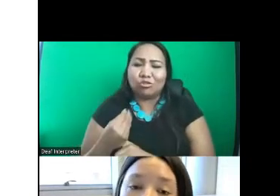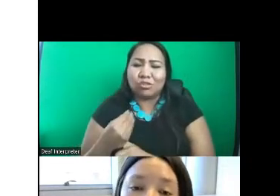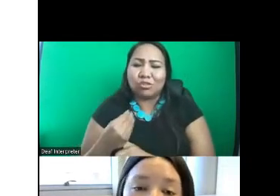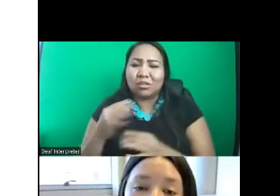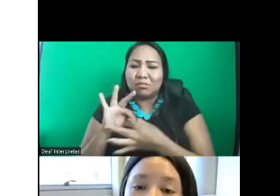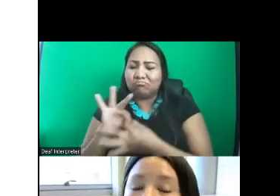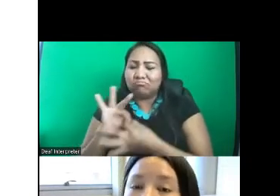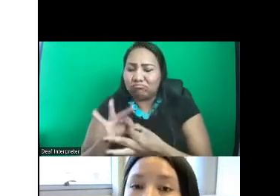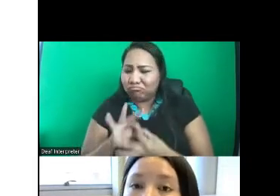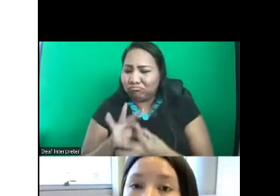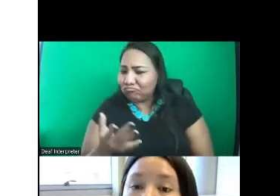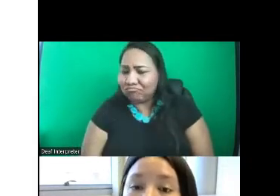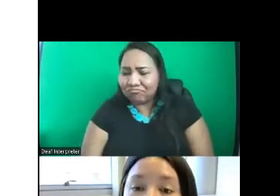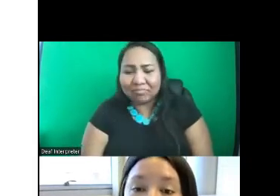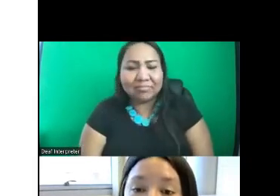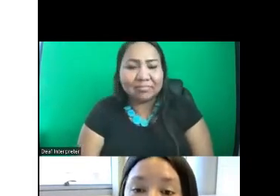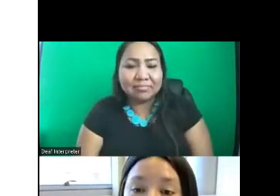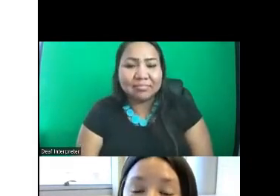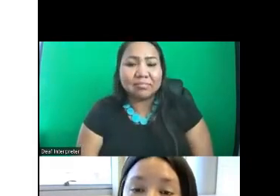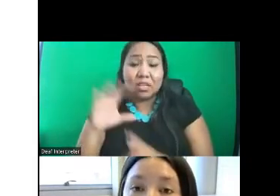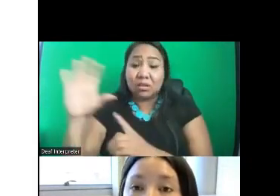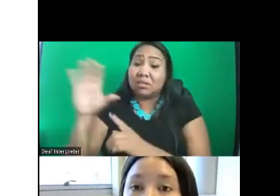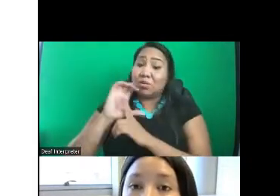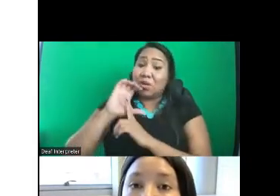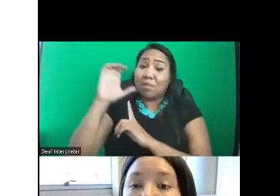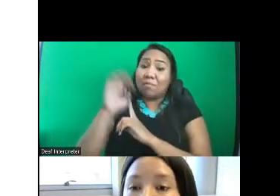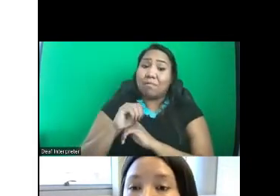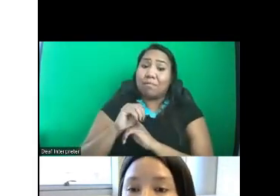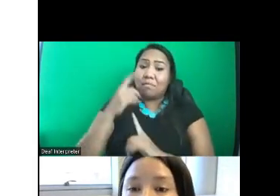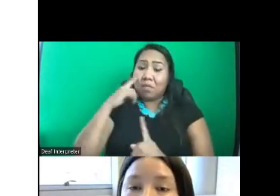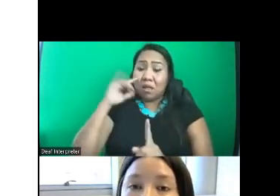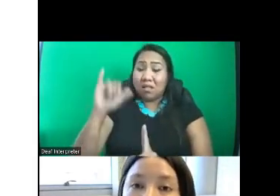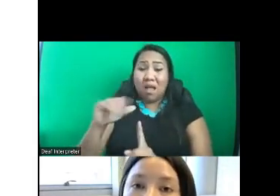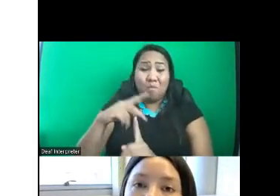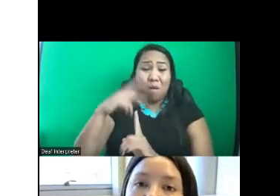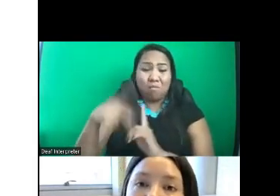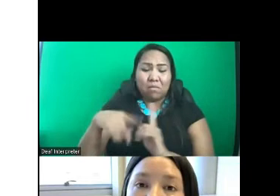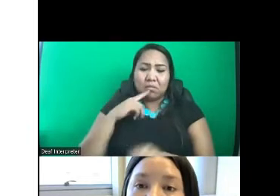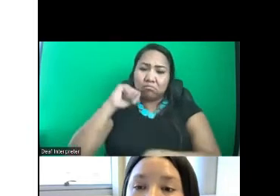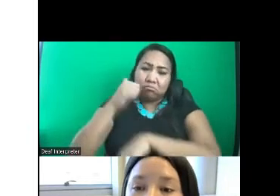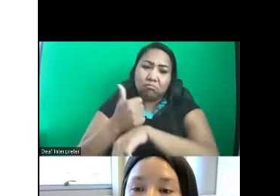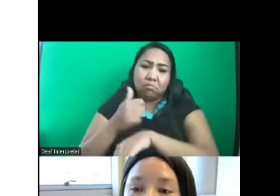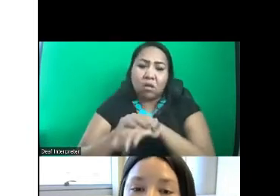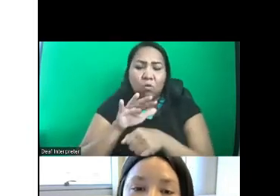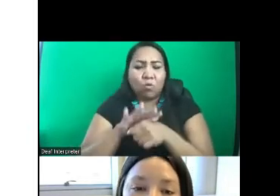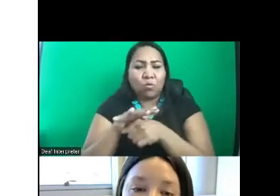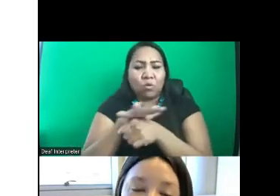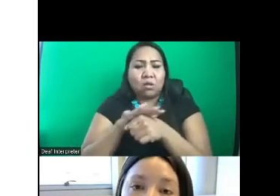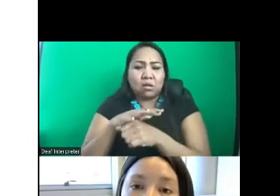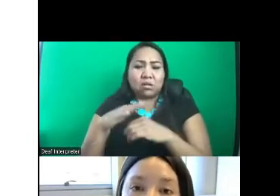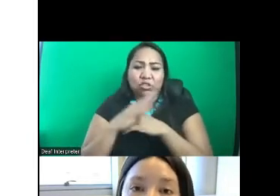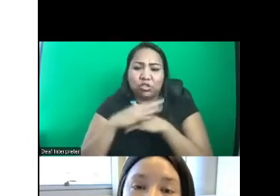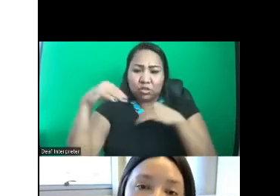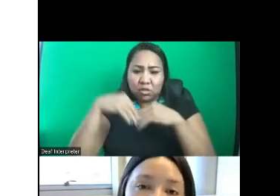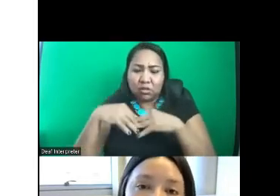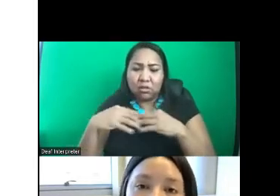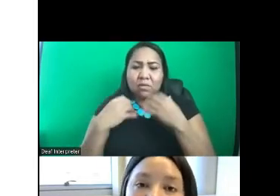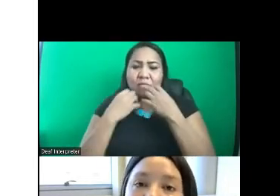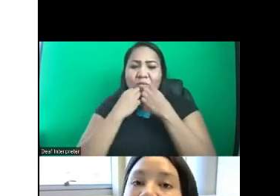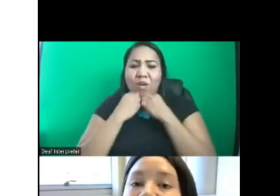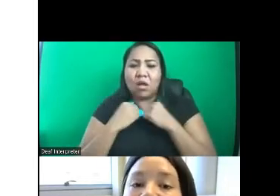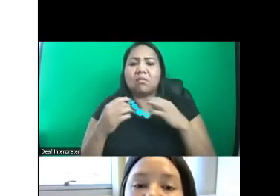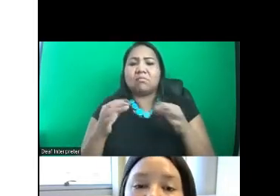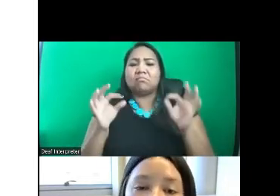Curriculum for culturally grounded programs are based on local Indigenous values and practices that are specific for each